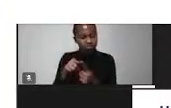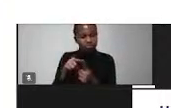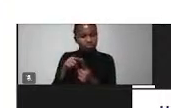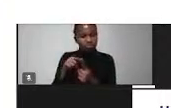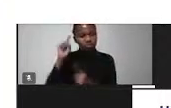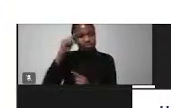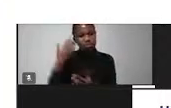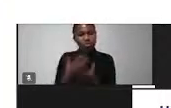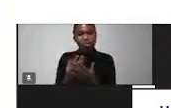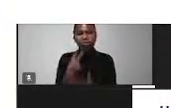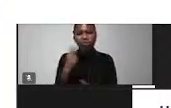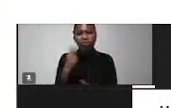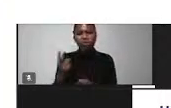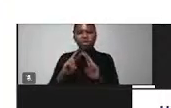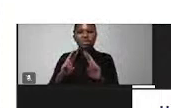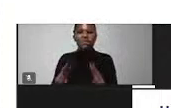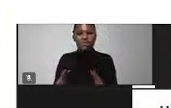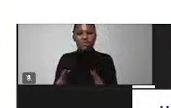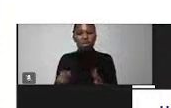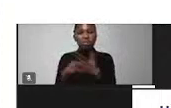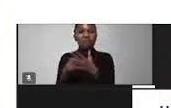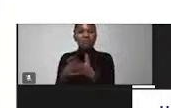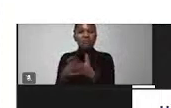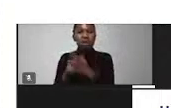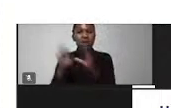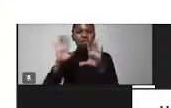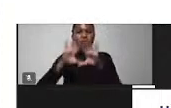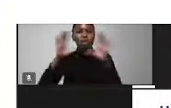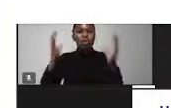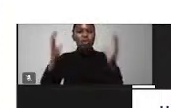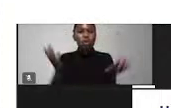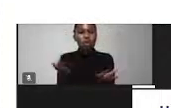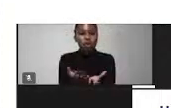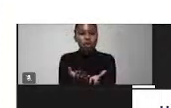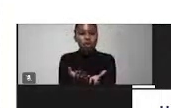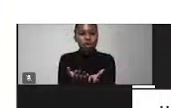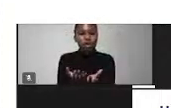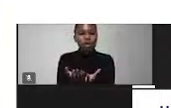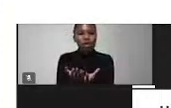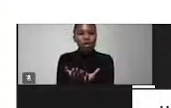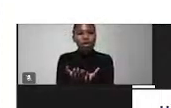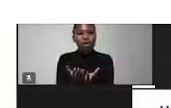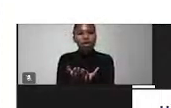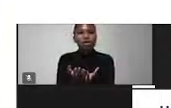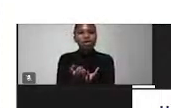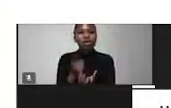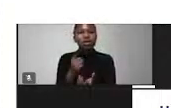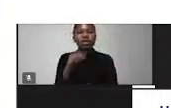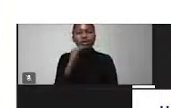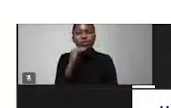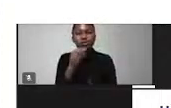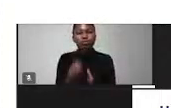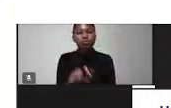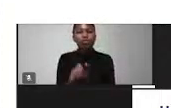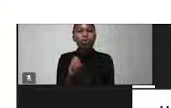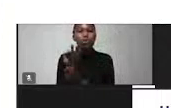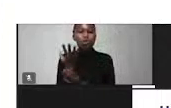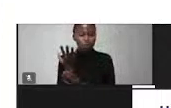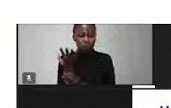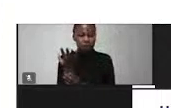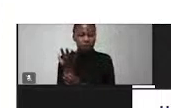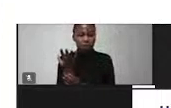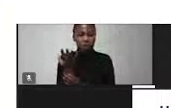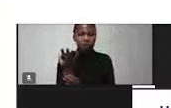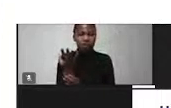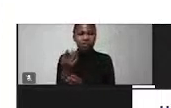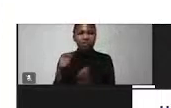at the different markets in globally in terms of their contribution, and the US has definitely been growing in terms of being a